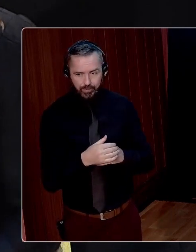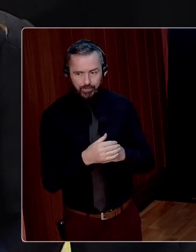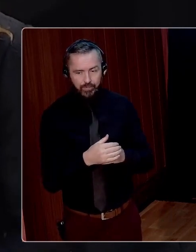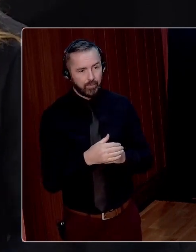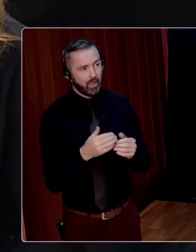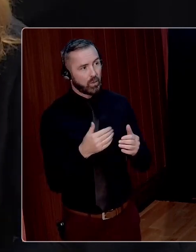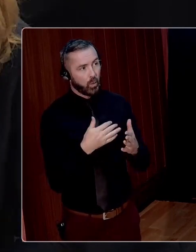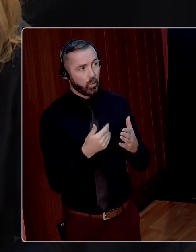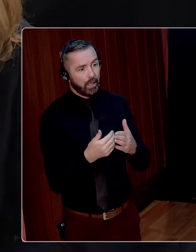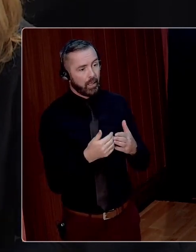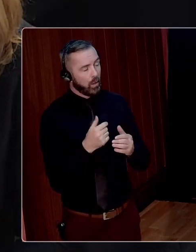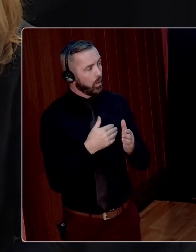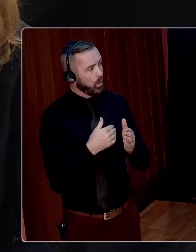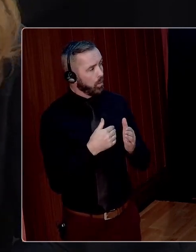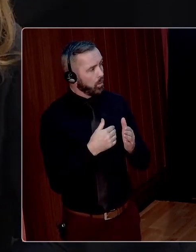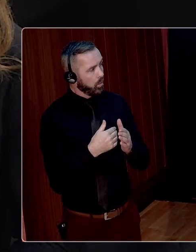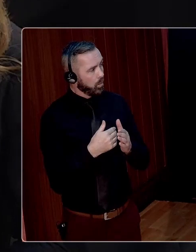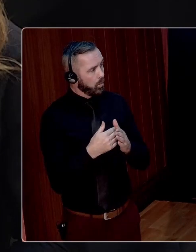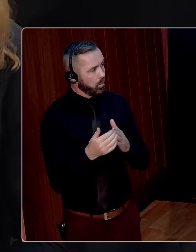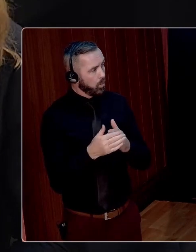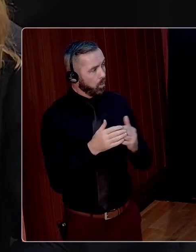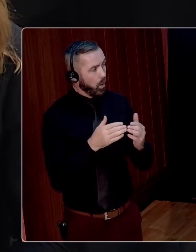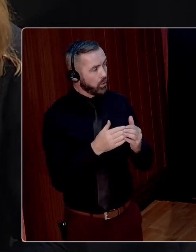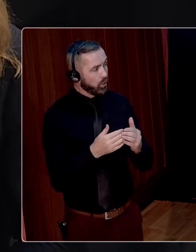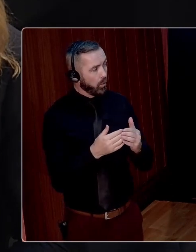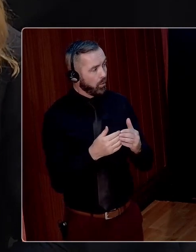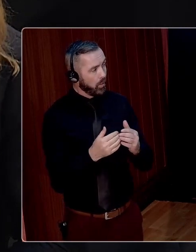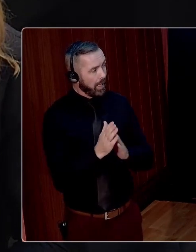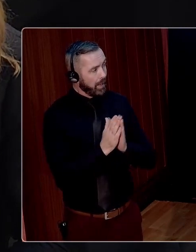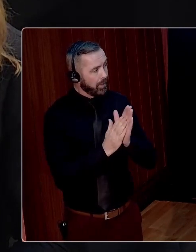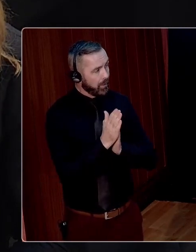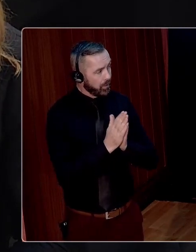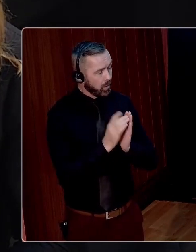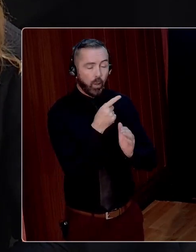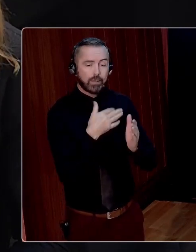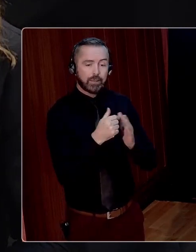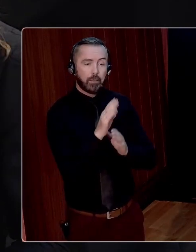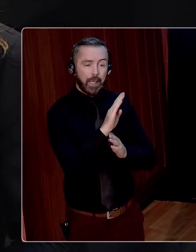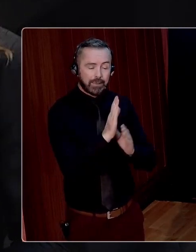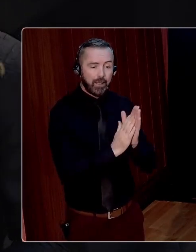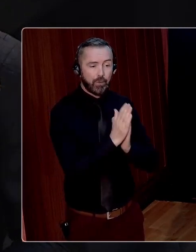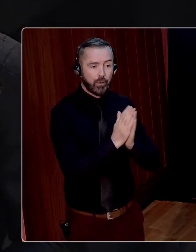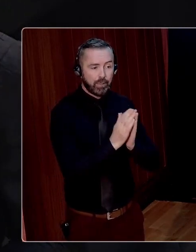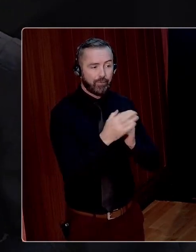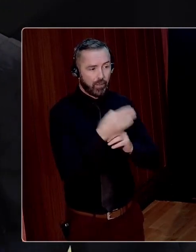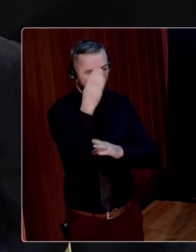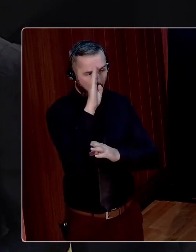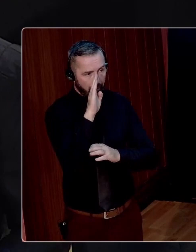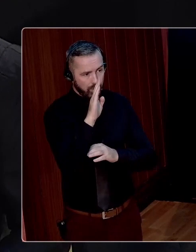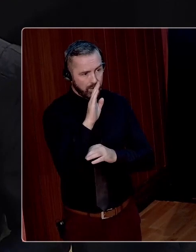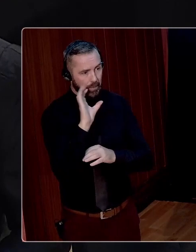Basie's enthusiasm for a translation service for Dáil Éireann by the fact that he had to ad lib the democratic